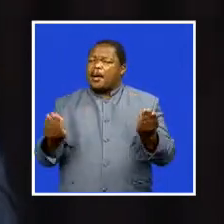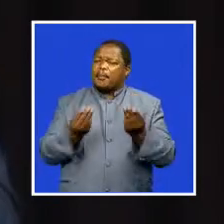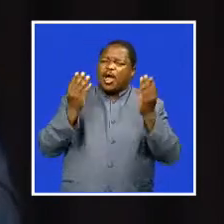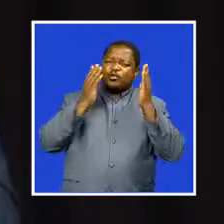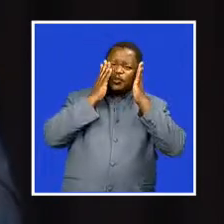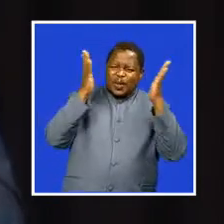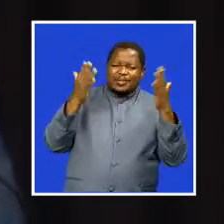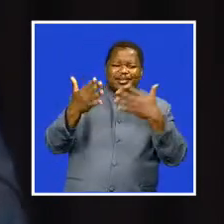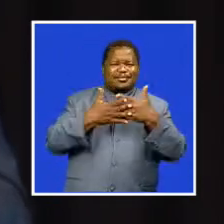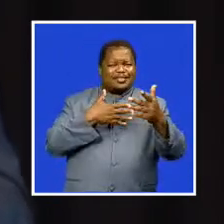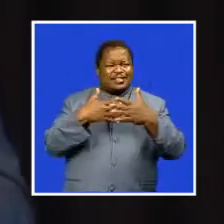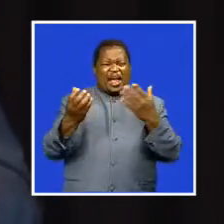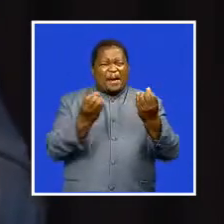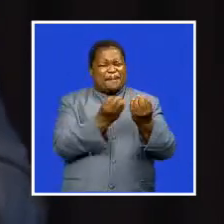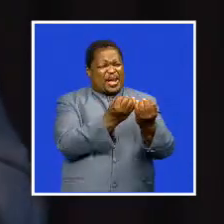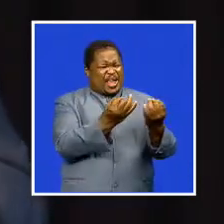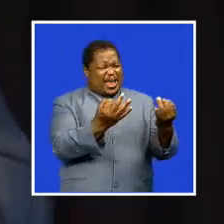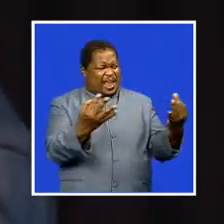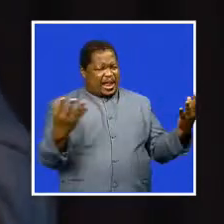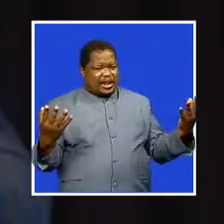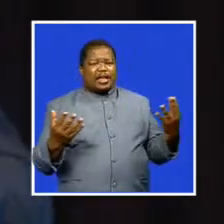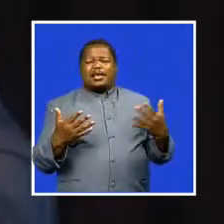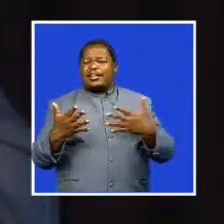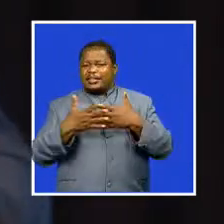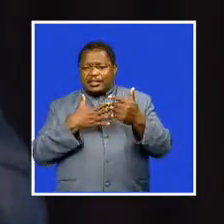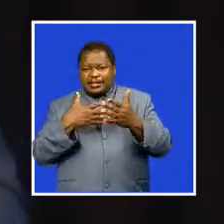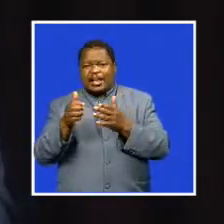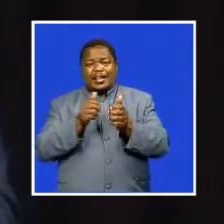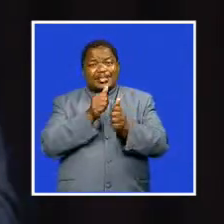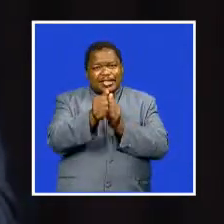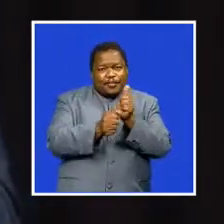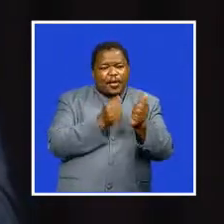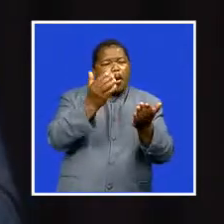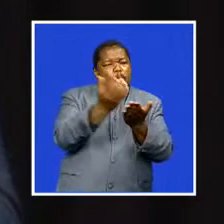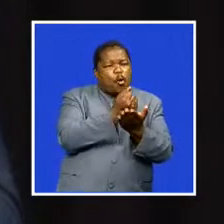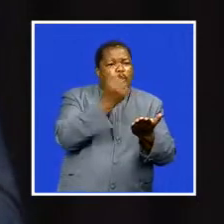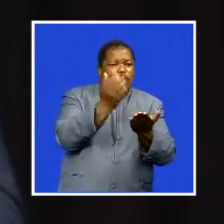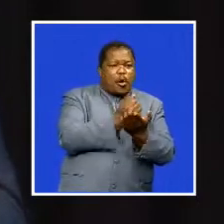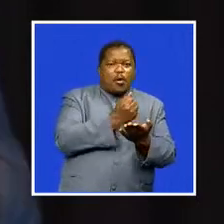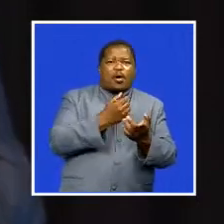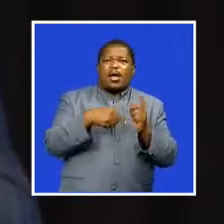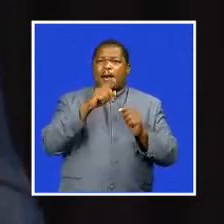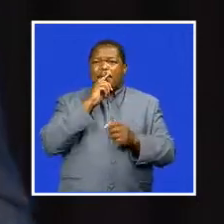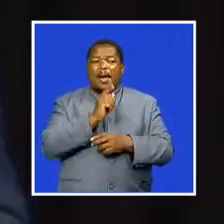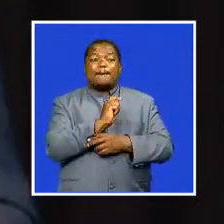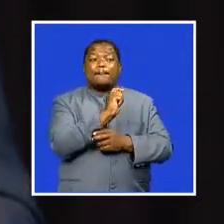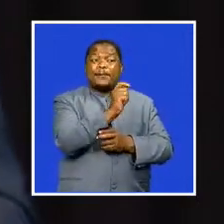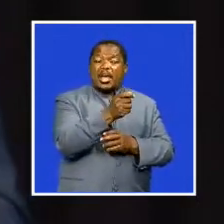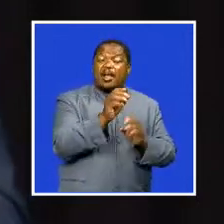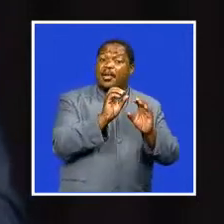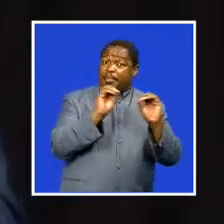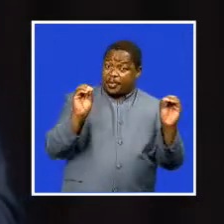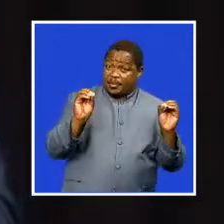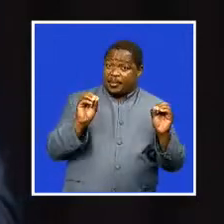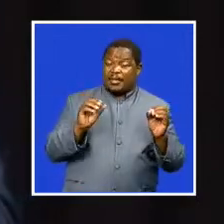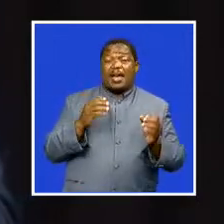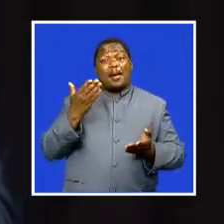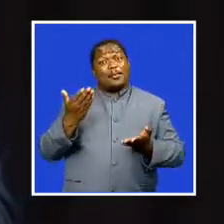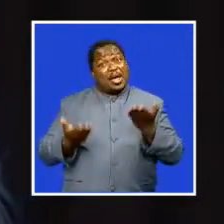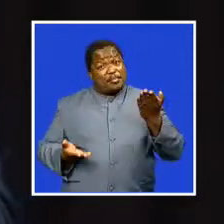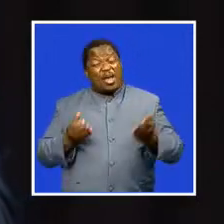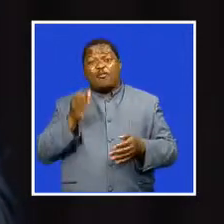mhlambe nje kutawufuna ukuthi singuhulumende sesike sinike isikhathi siwatshele emaswati ukuthi yini uhulumende la